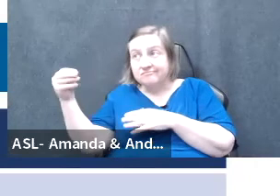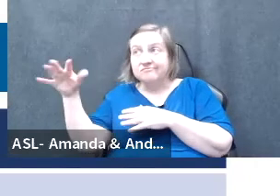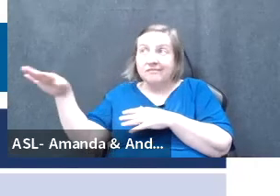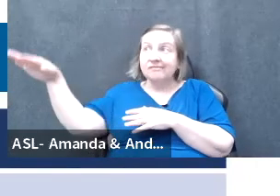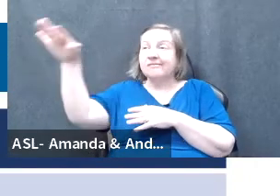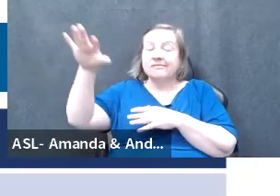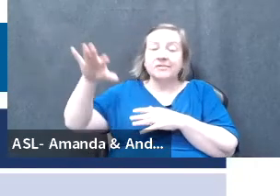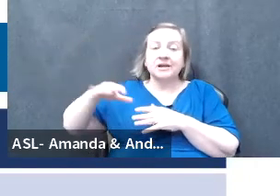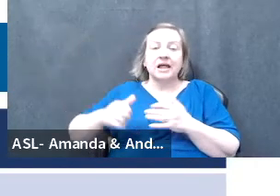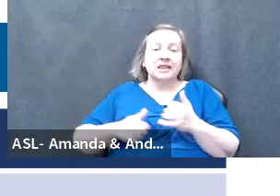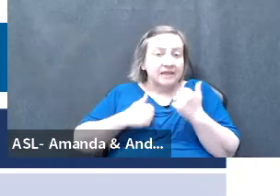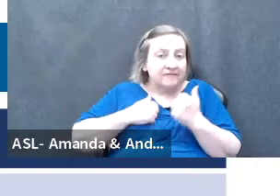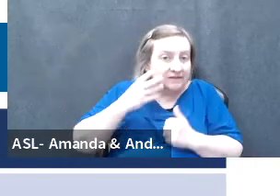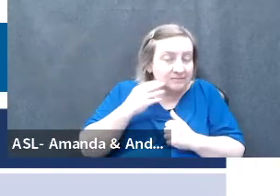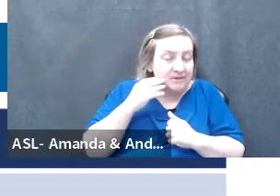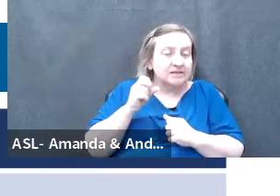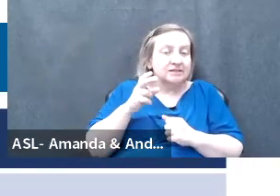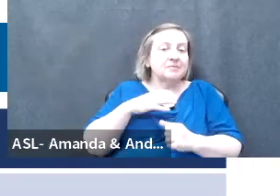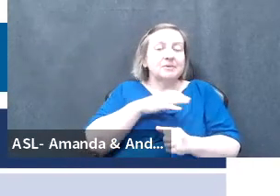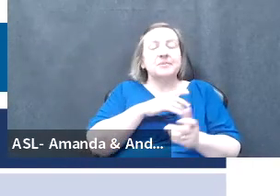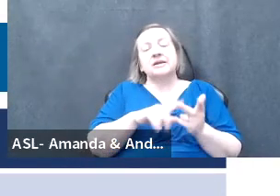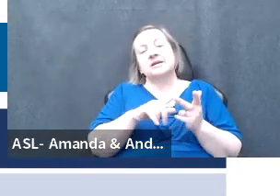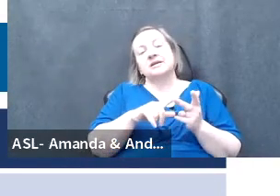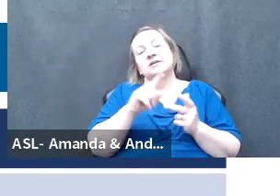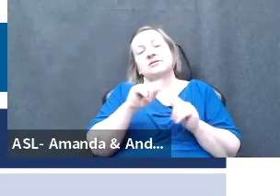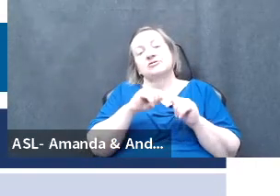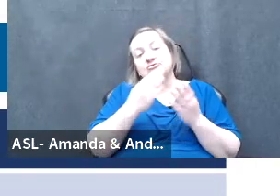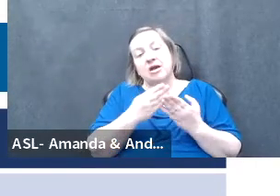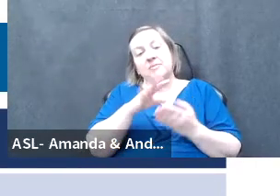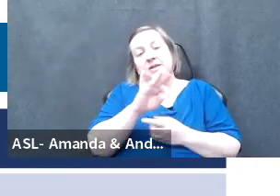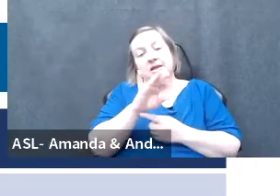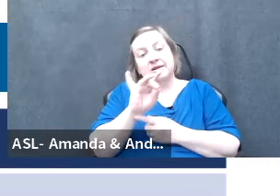Experience Subcommittee weighed in, and our Tribal 988